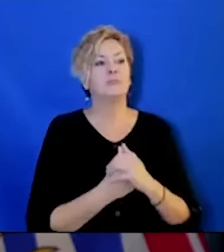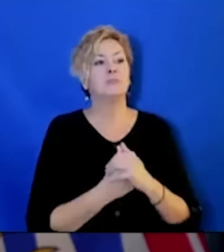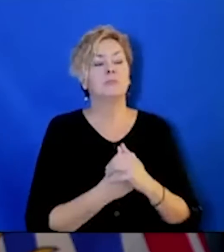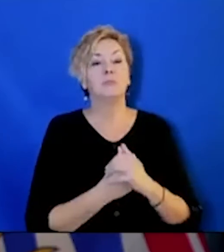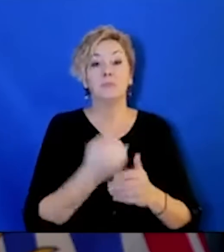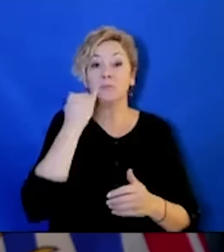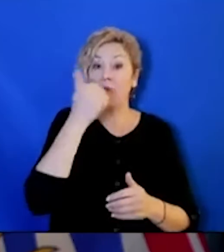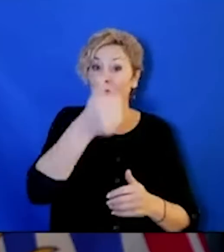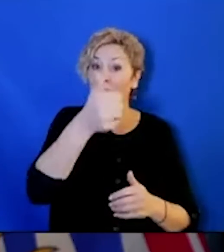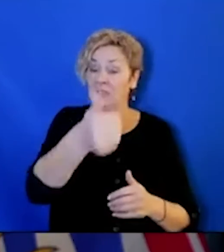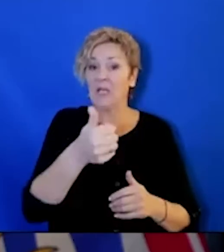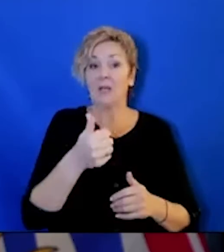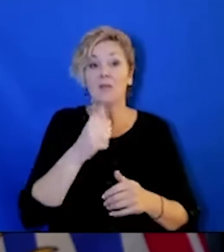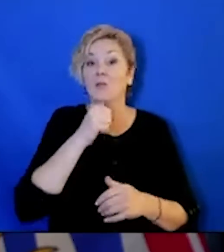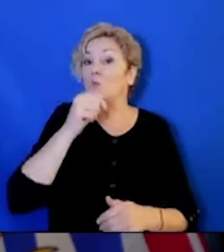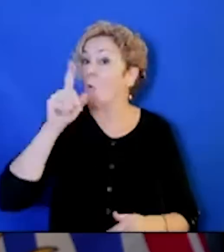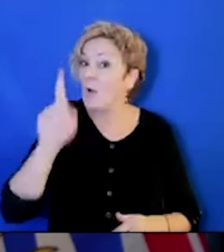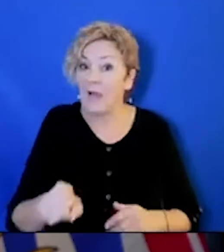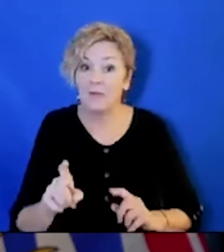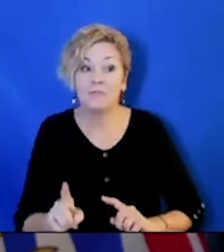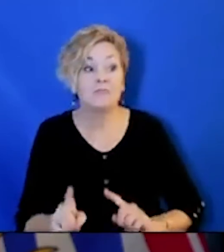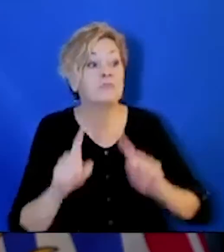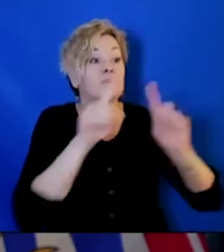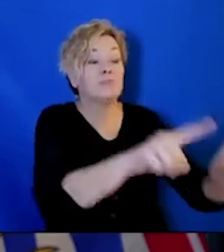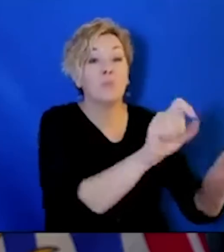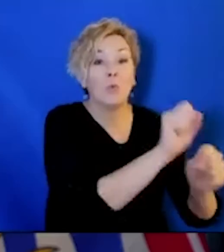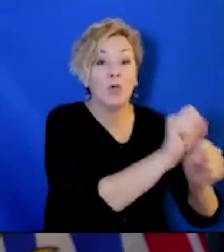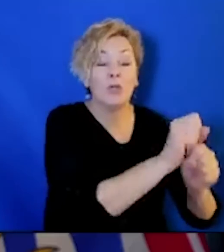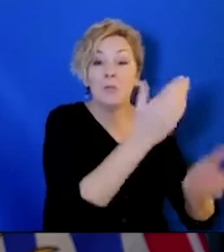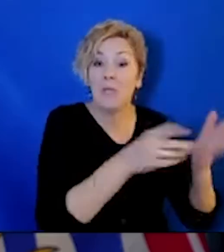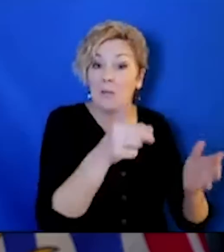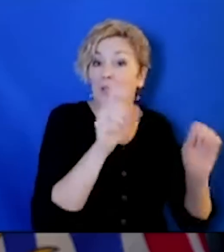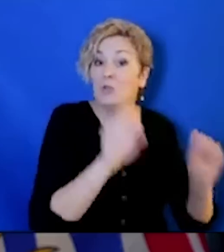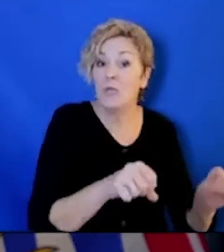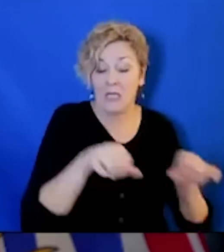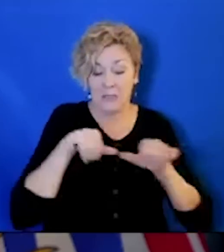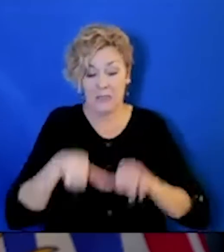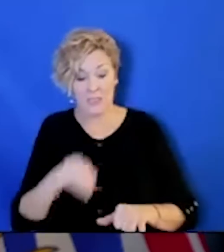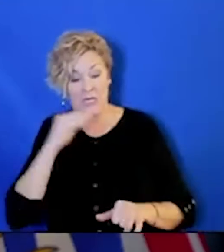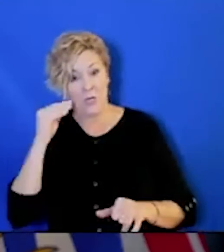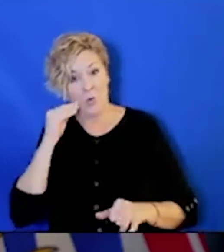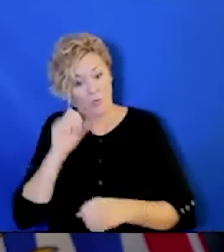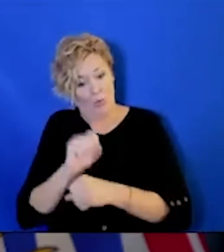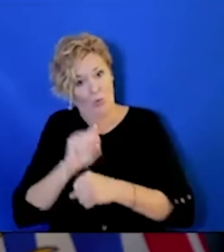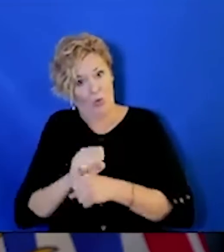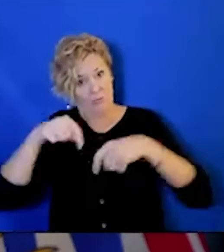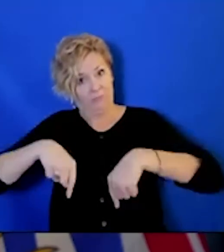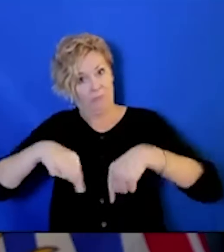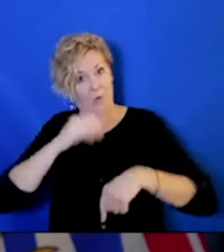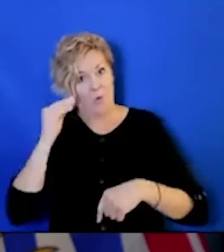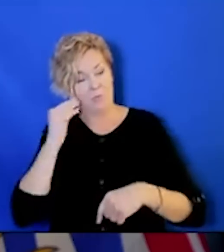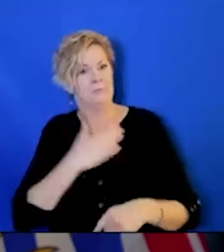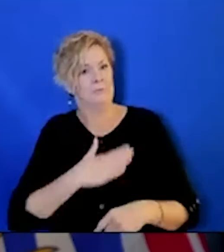pause and consider working from home for a period of time. You can still go out for dinner, but make sure you